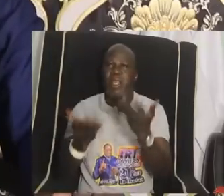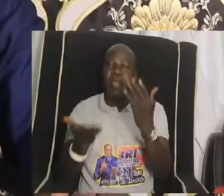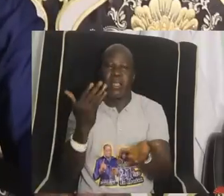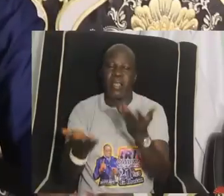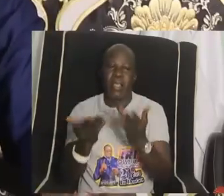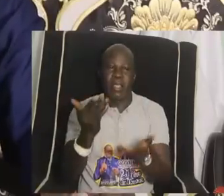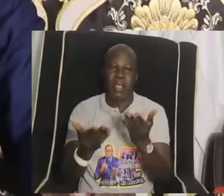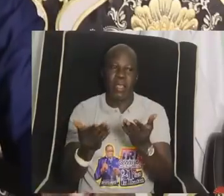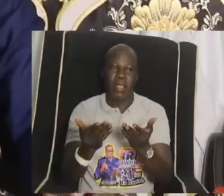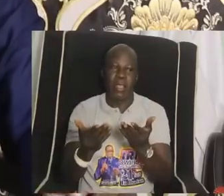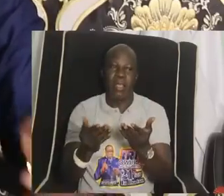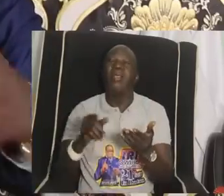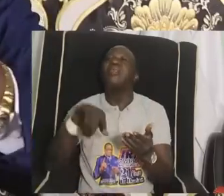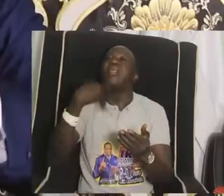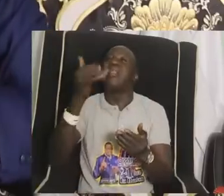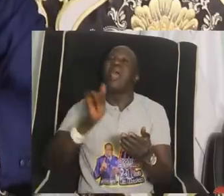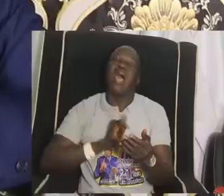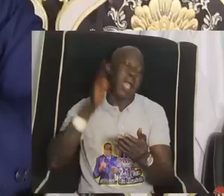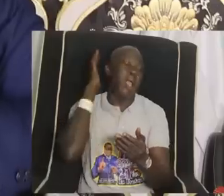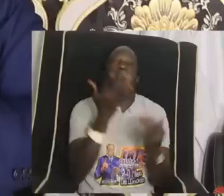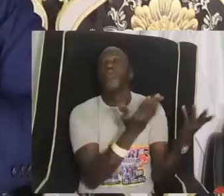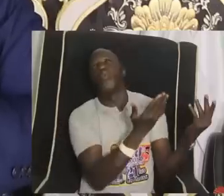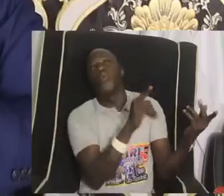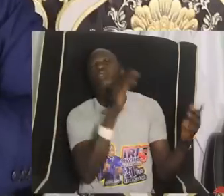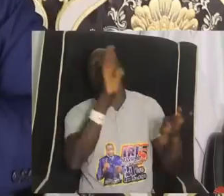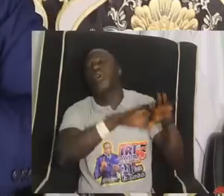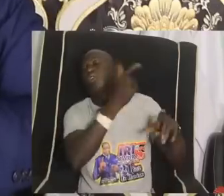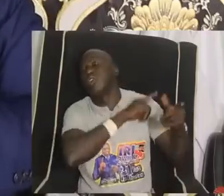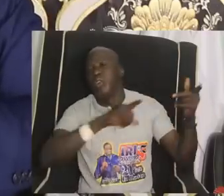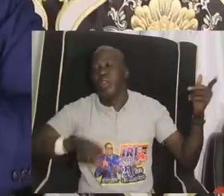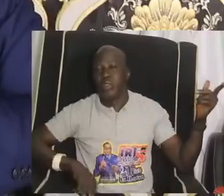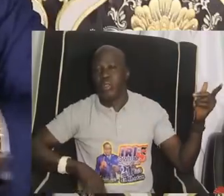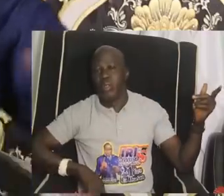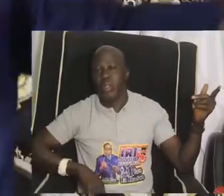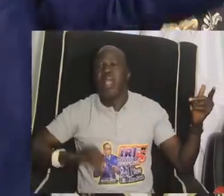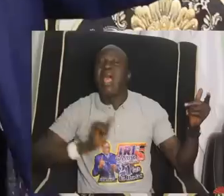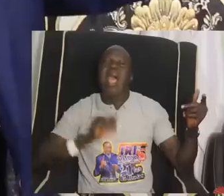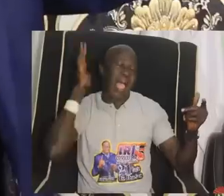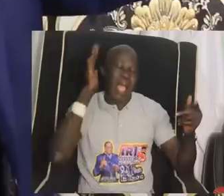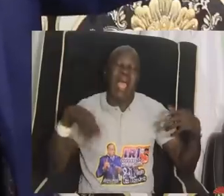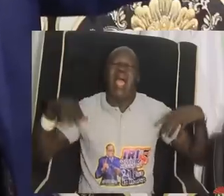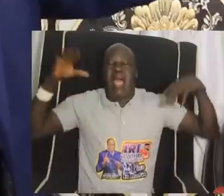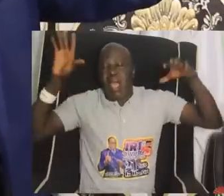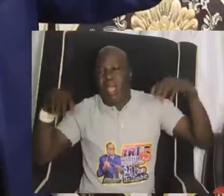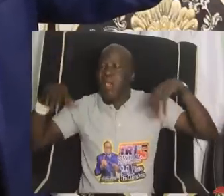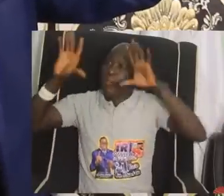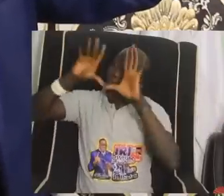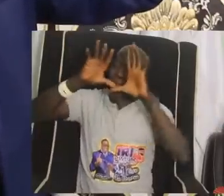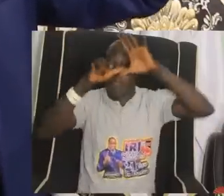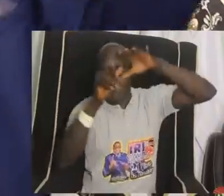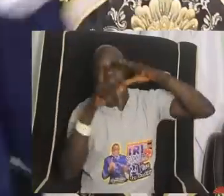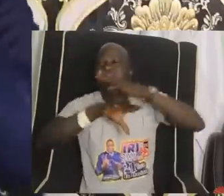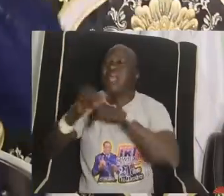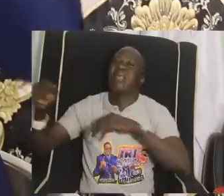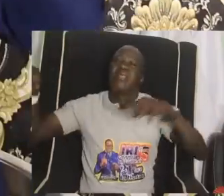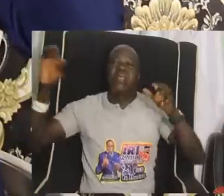The first is to catch fire. Sọ pé wà á máa dúró de Ọlọ́run. I will wait until ma de fi ye ko ke bidi ma de fi ye ko